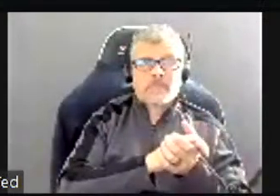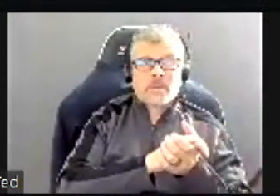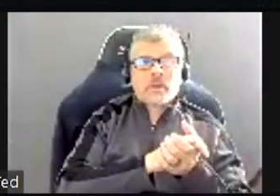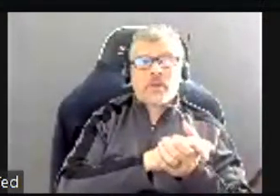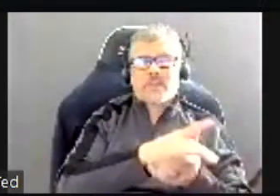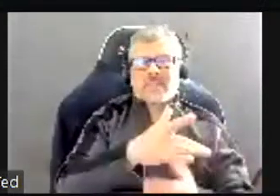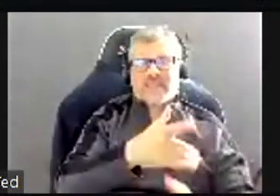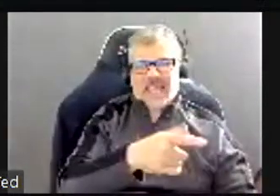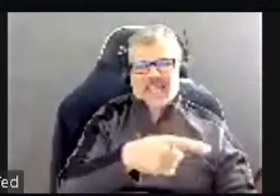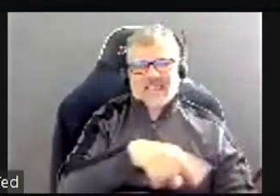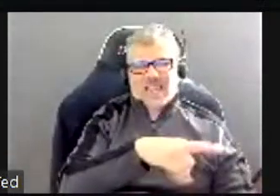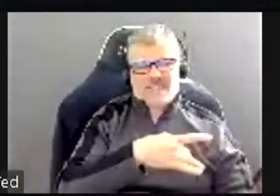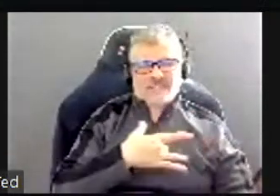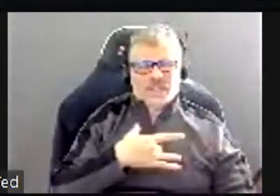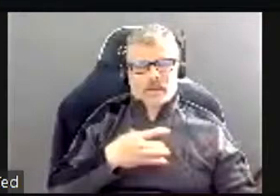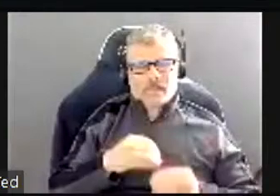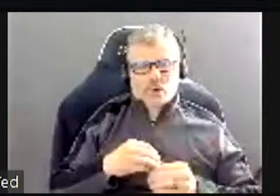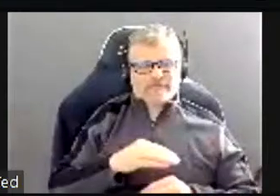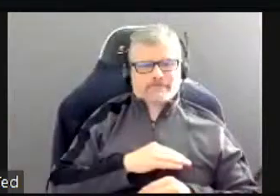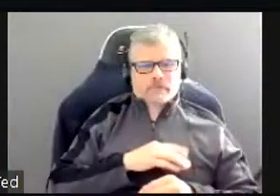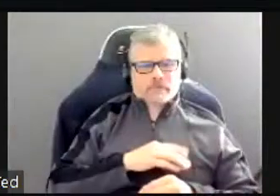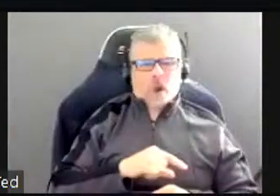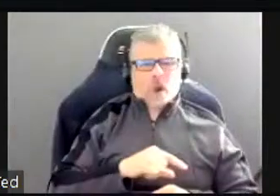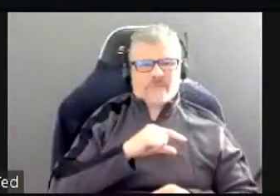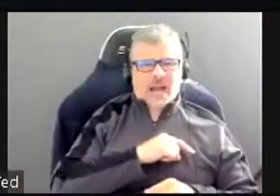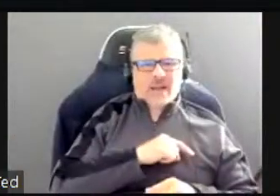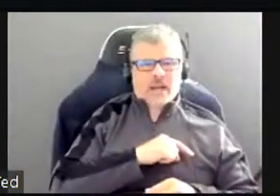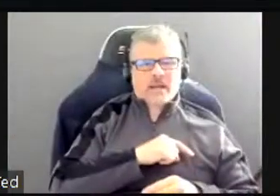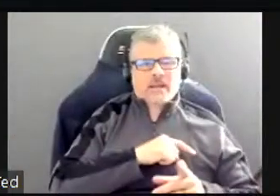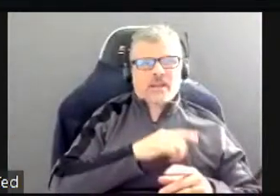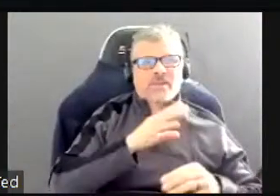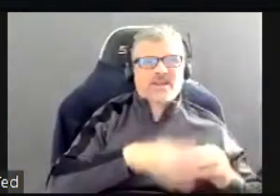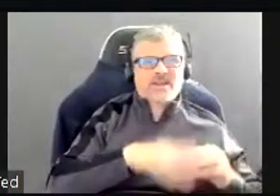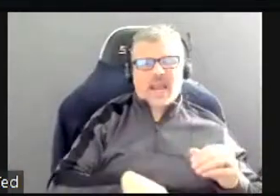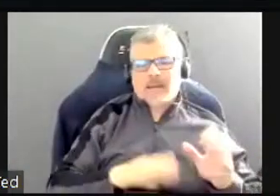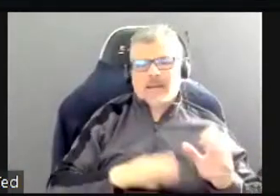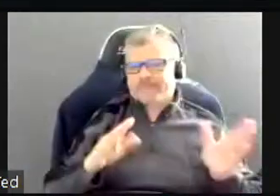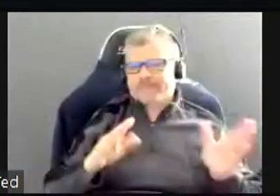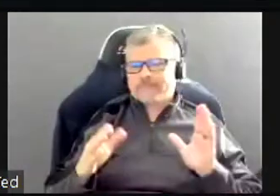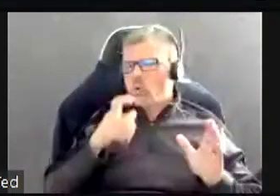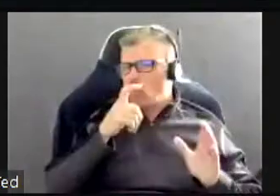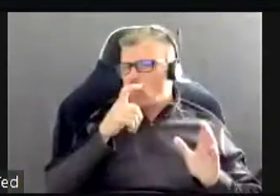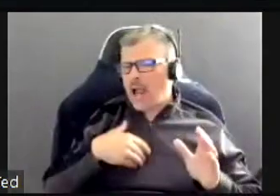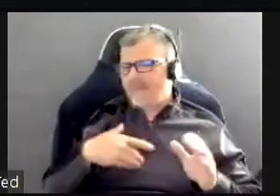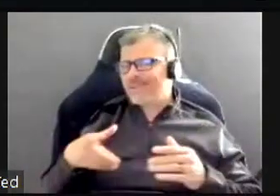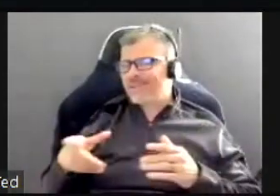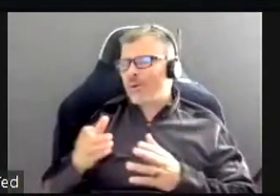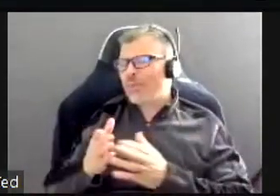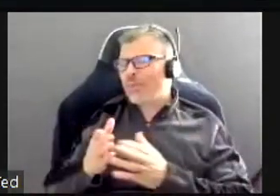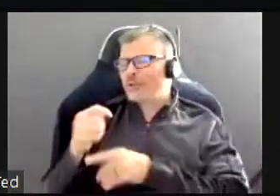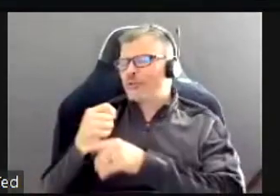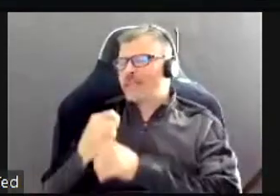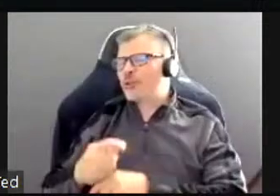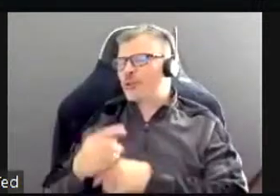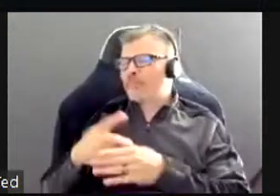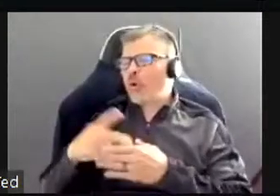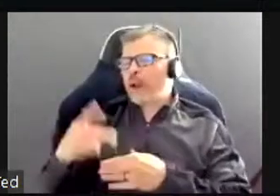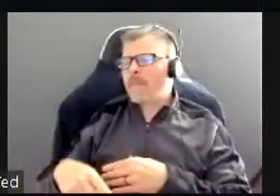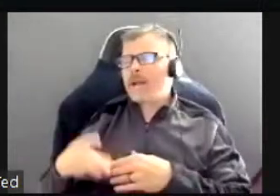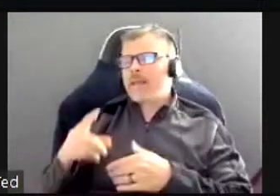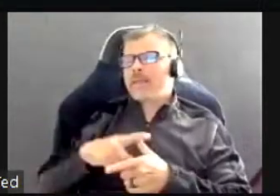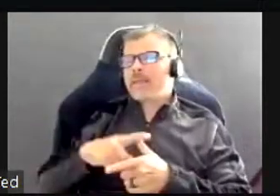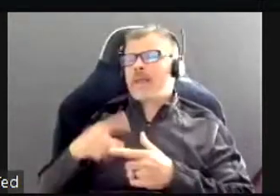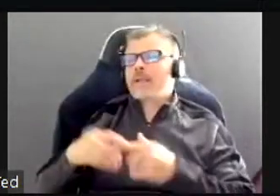more qualified when they enter the profession than those who just go through a traditional program and student teach, and then suddenly